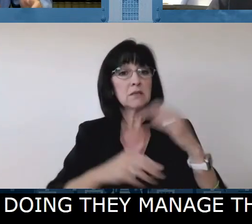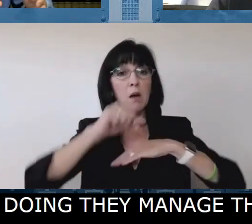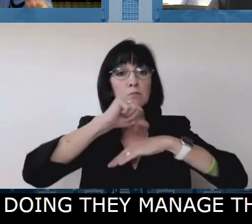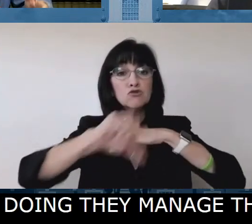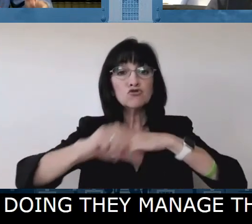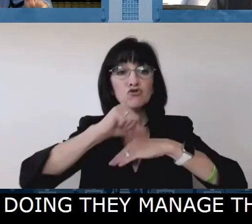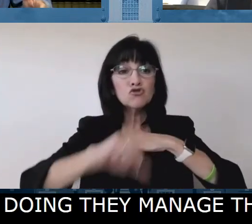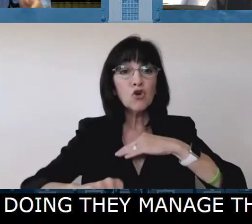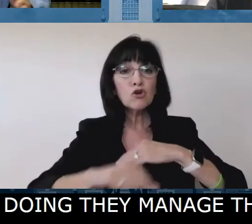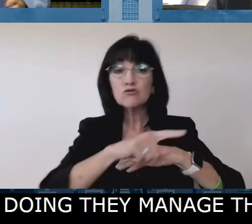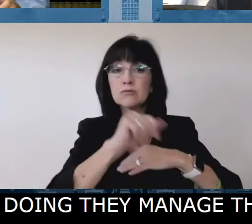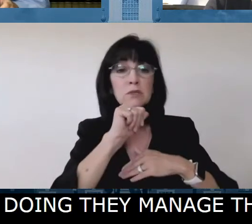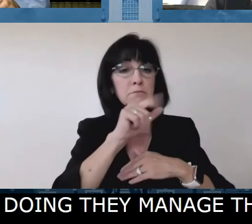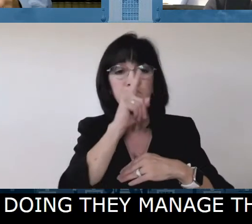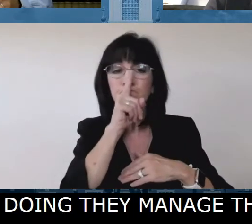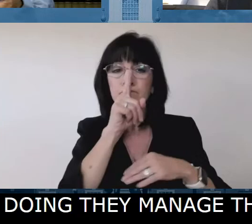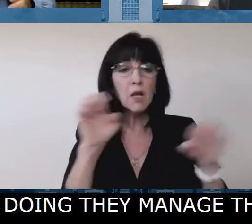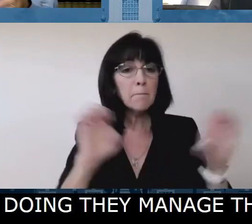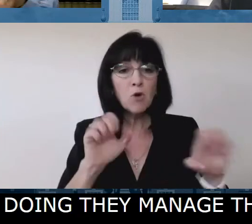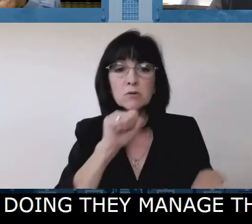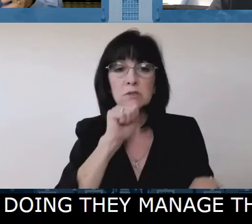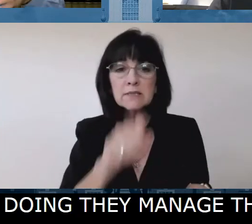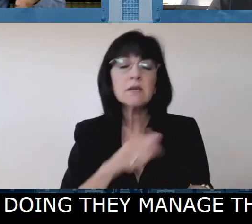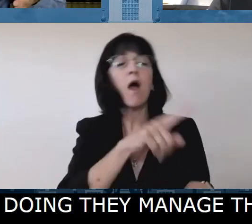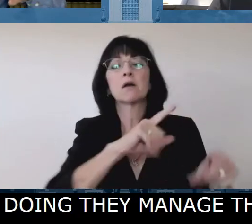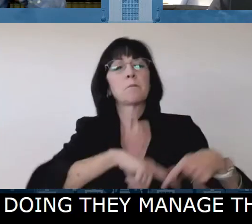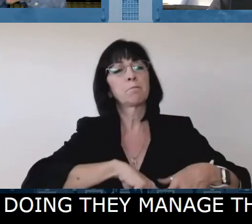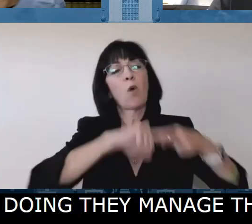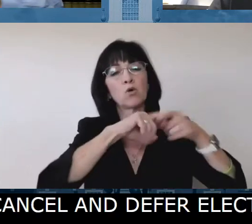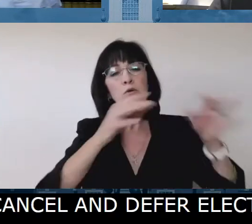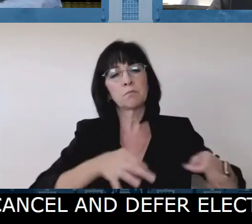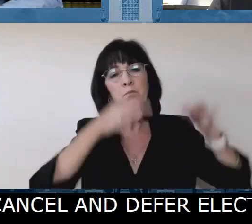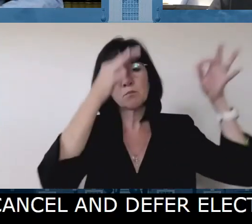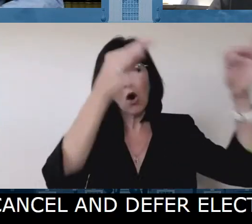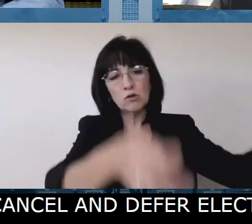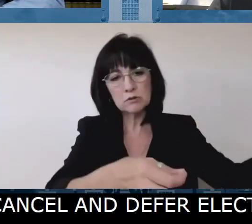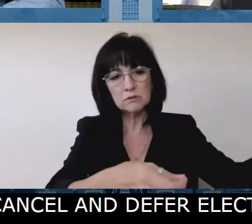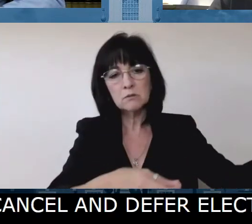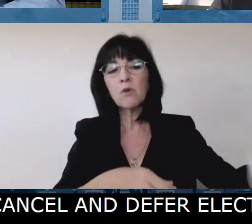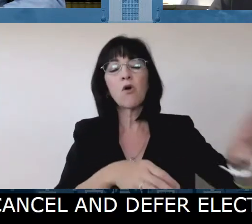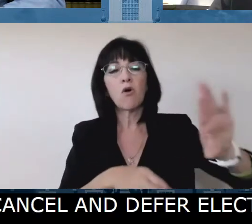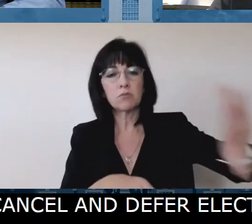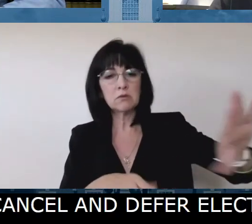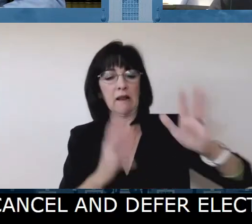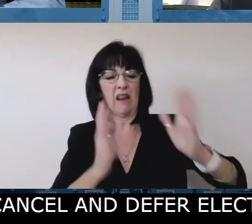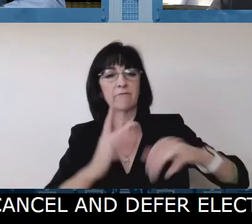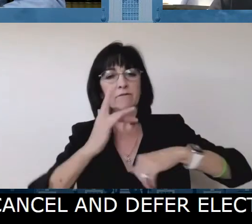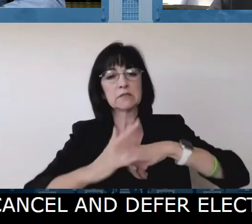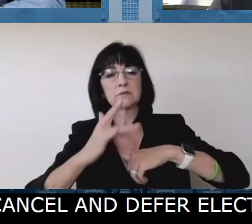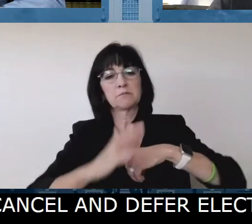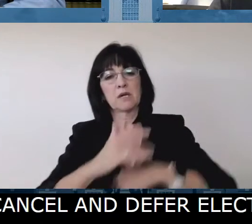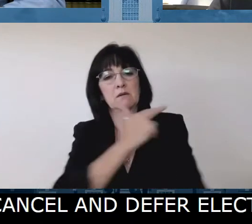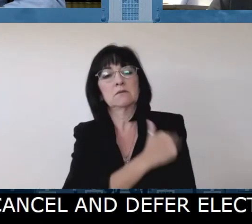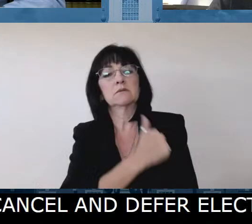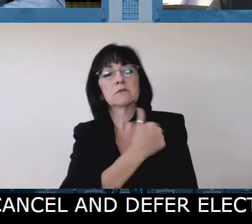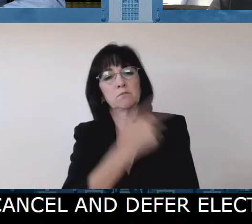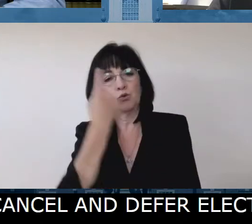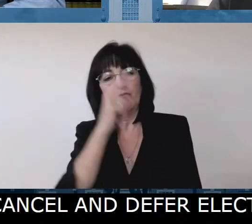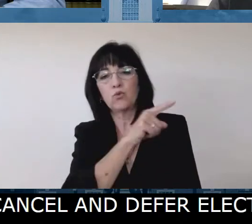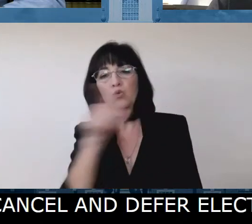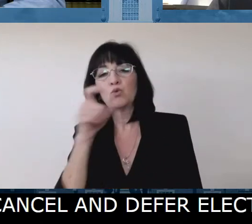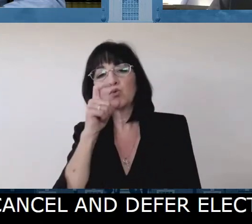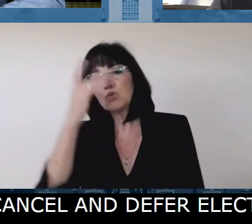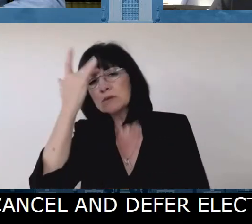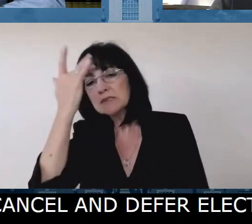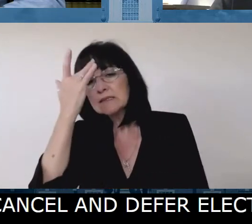elected surgeries, and some of the issues, frankly, you heard Dr. Rattay talk about testing that wasn't